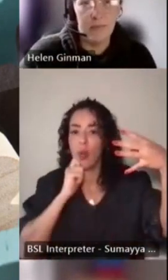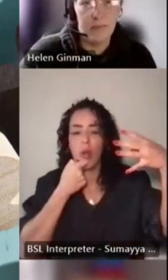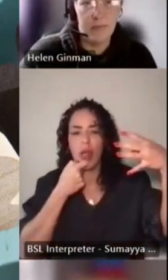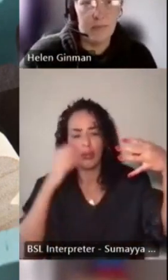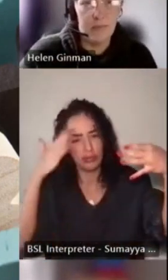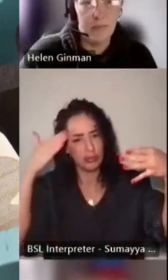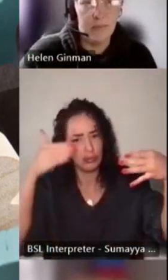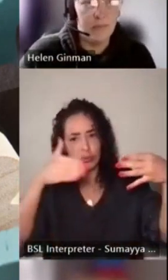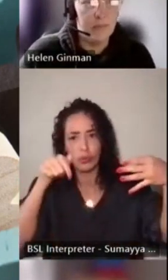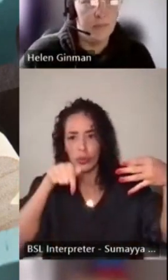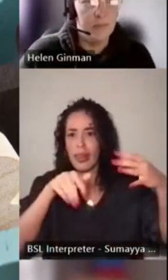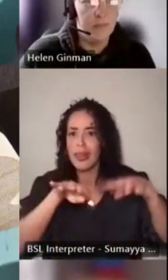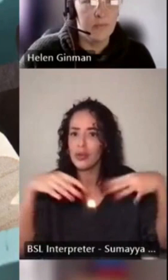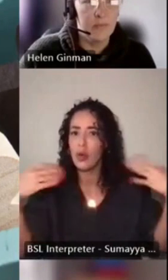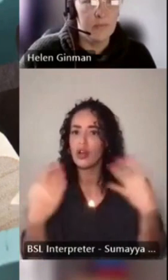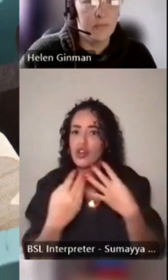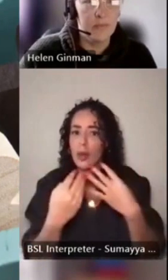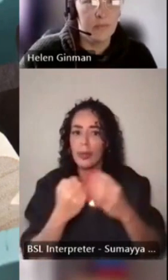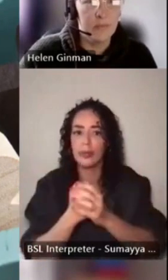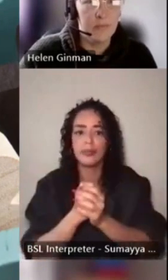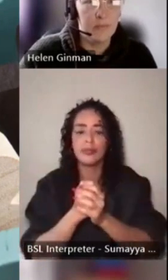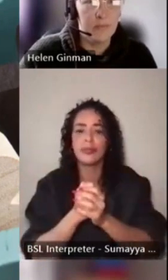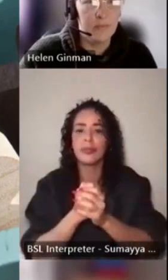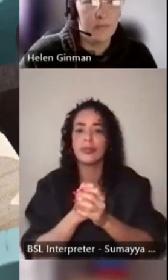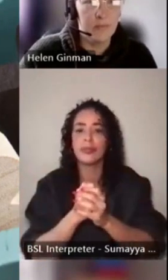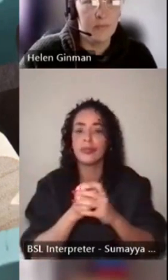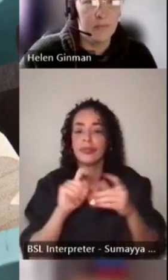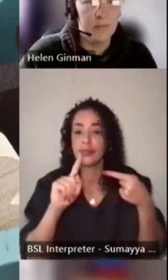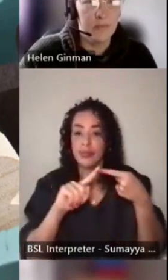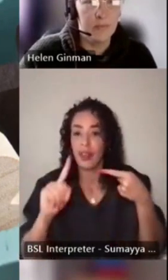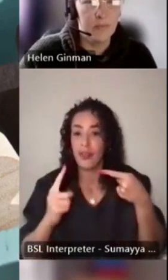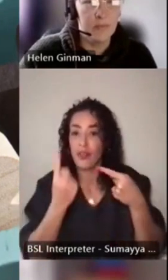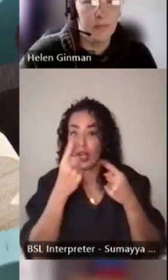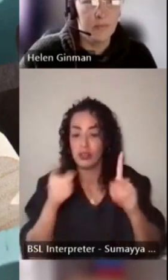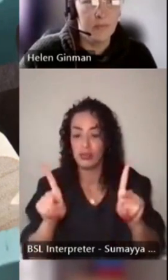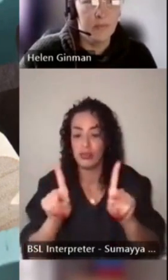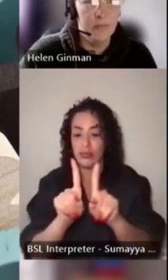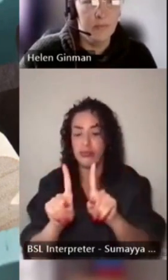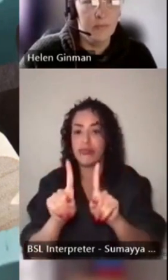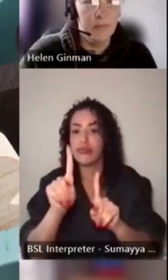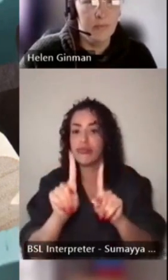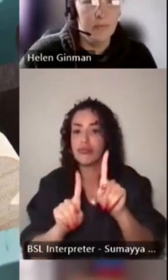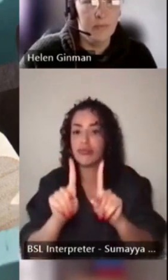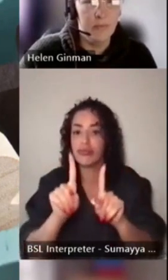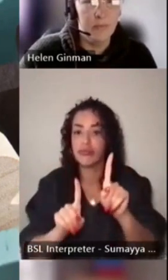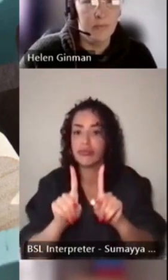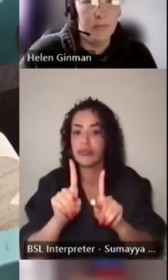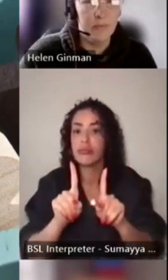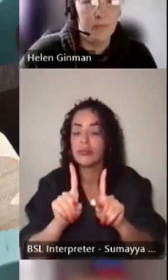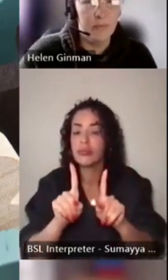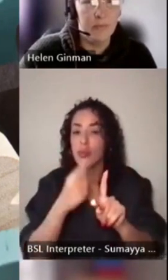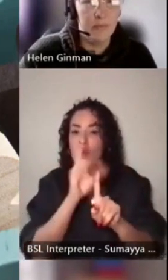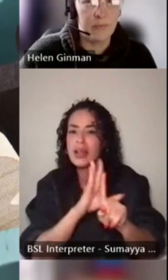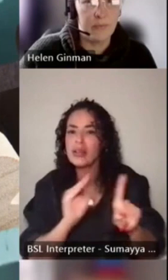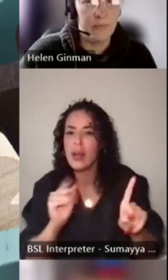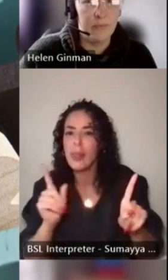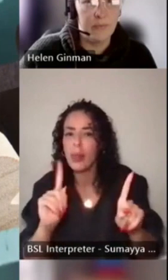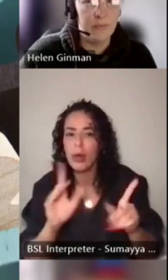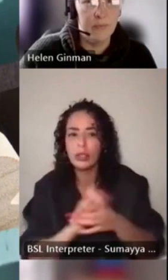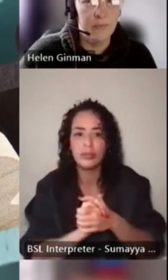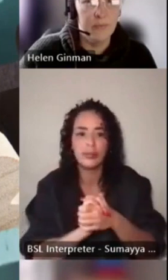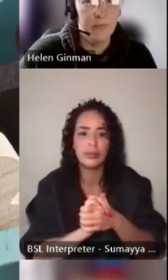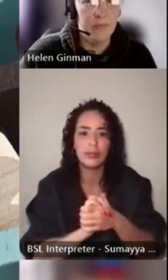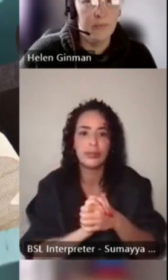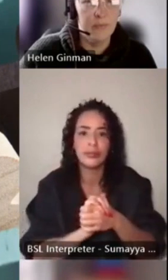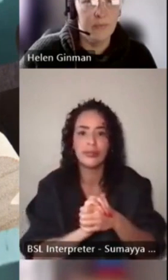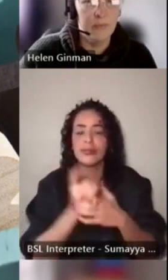workshop. So they're described as intrapersonal conflict. So an example of this is